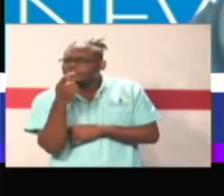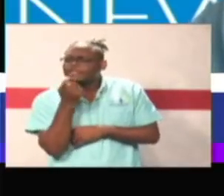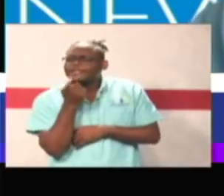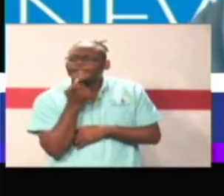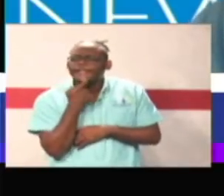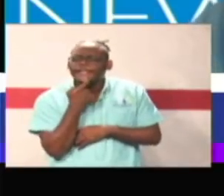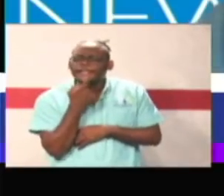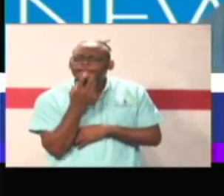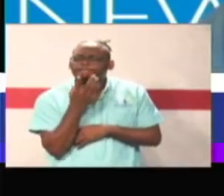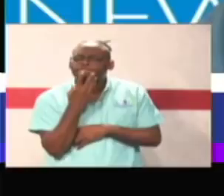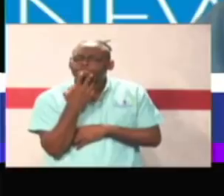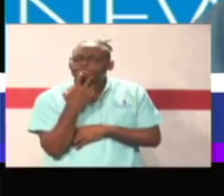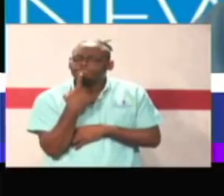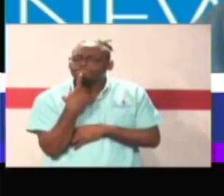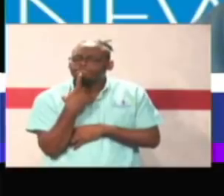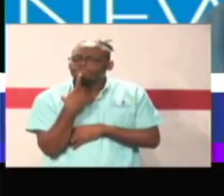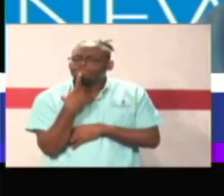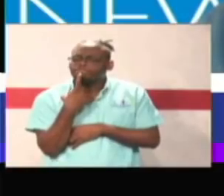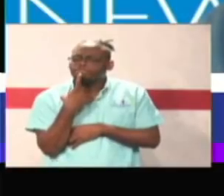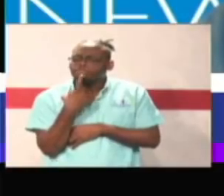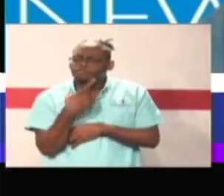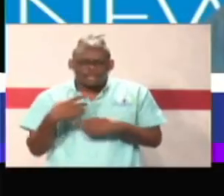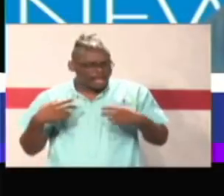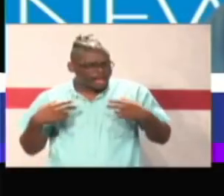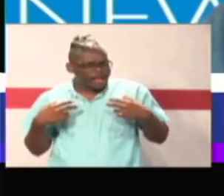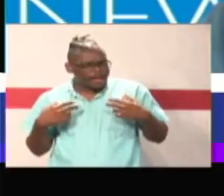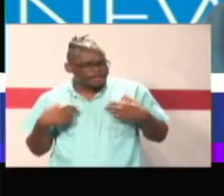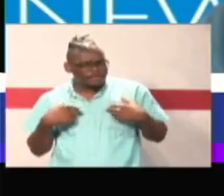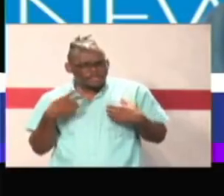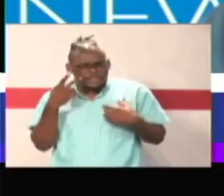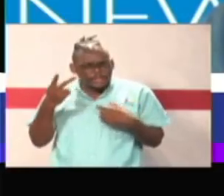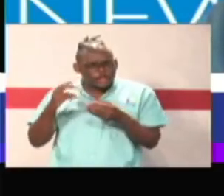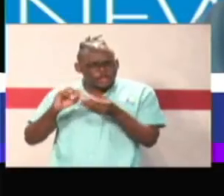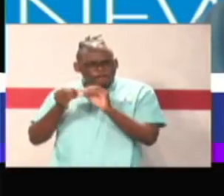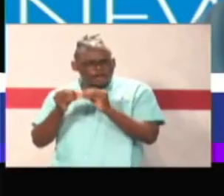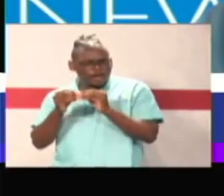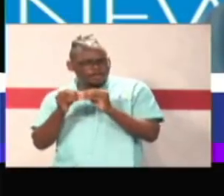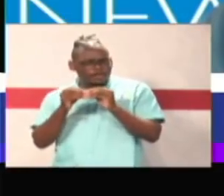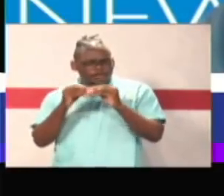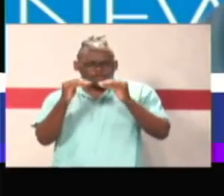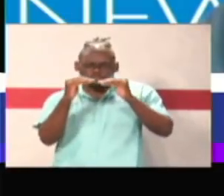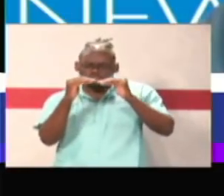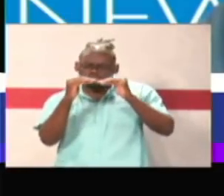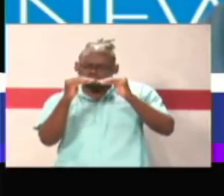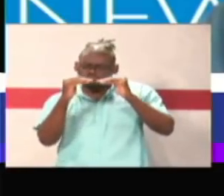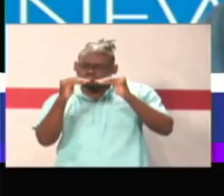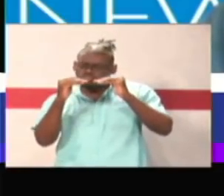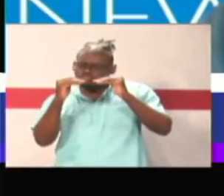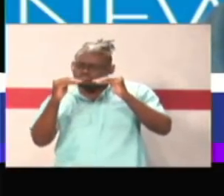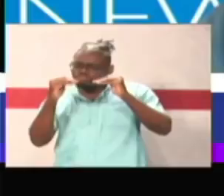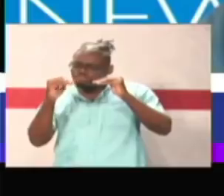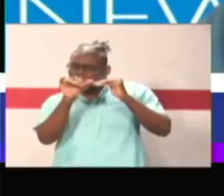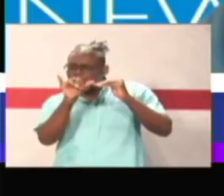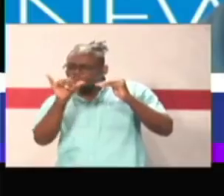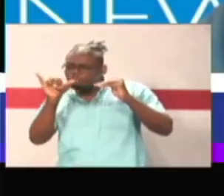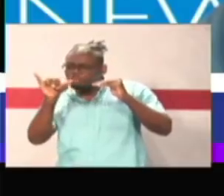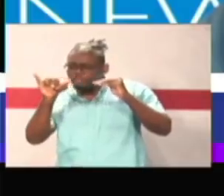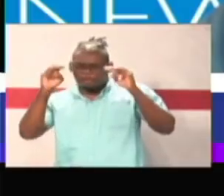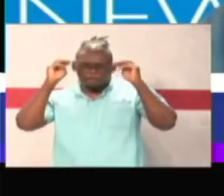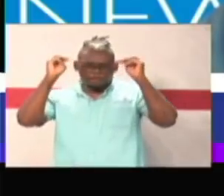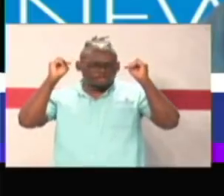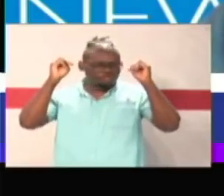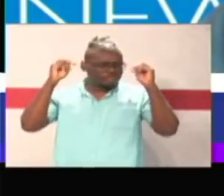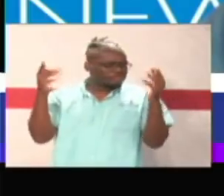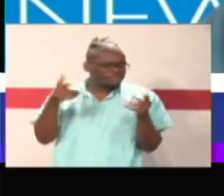a plateauing of the cases of the new COVID-19 cases. Has the ministry done an assessment to